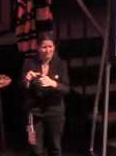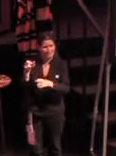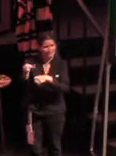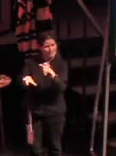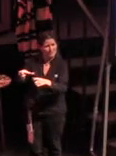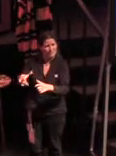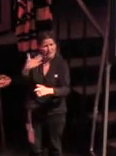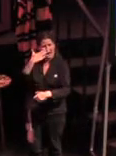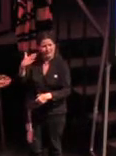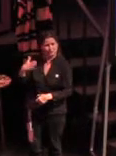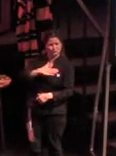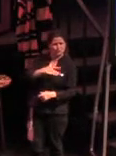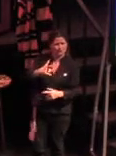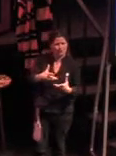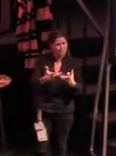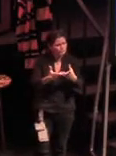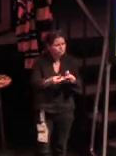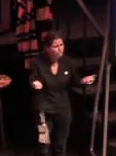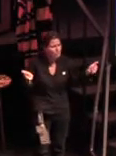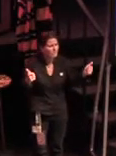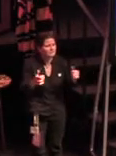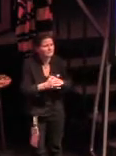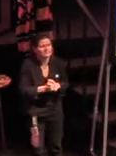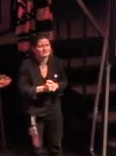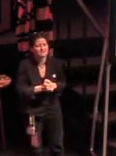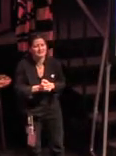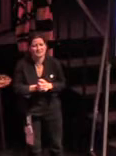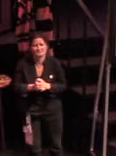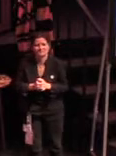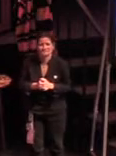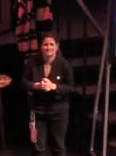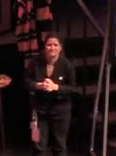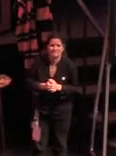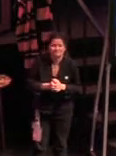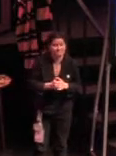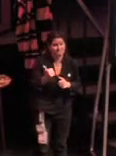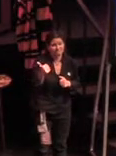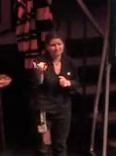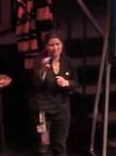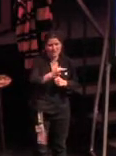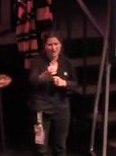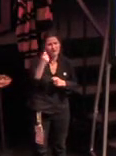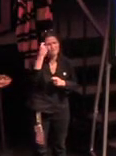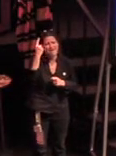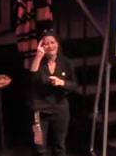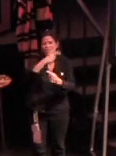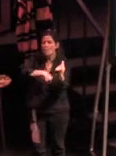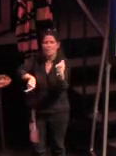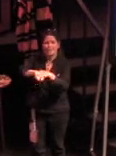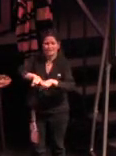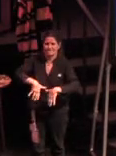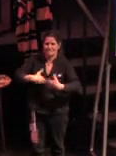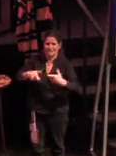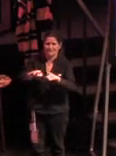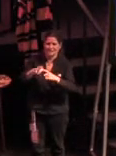friendly. Yeah, it's a good question. So I realized that it wasn't everyone who felt like that, and that there